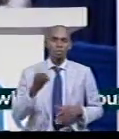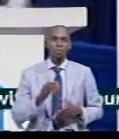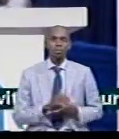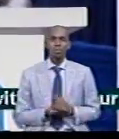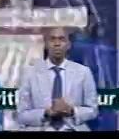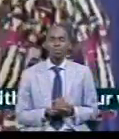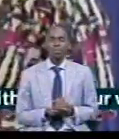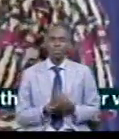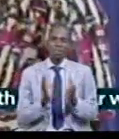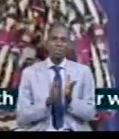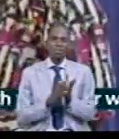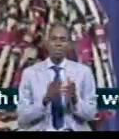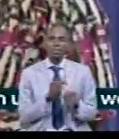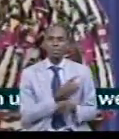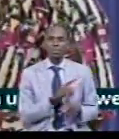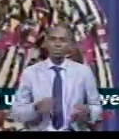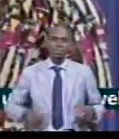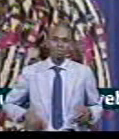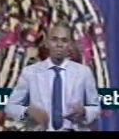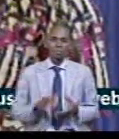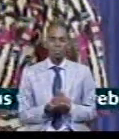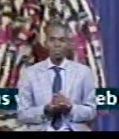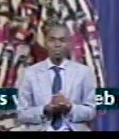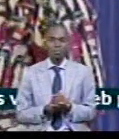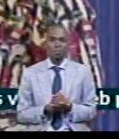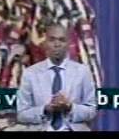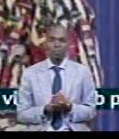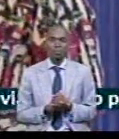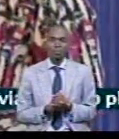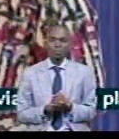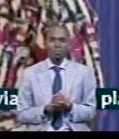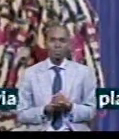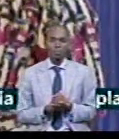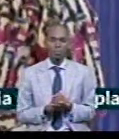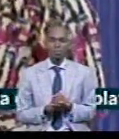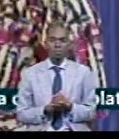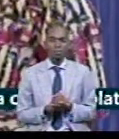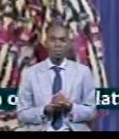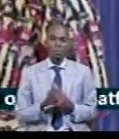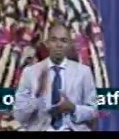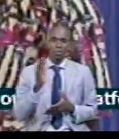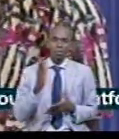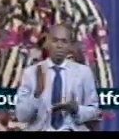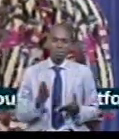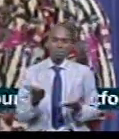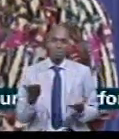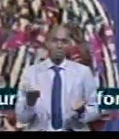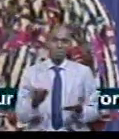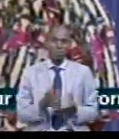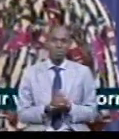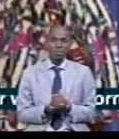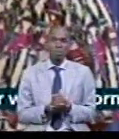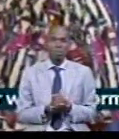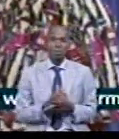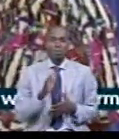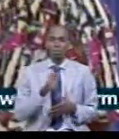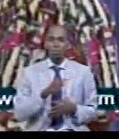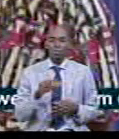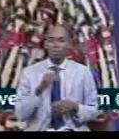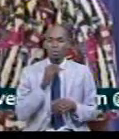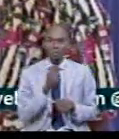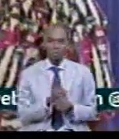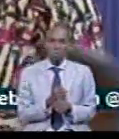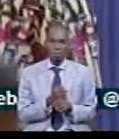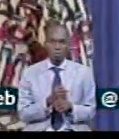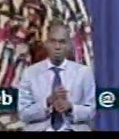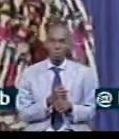Praise the Lord. Our testifier is called Madam Ya Asum, 55 years old. Please give